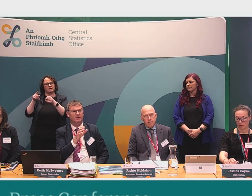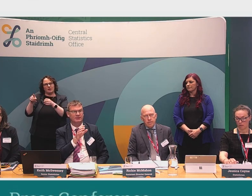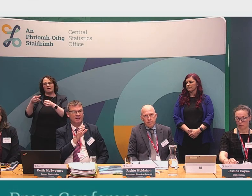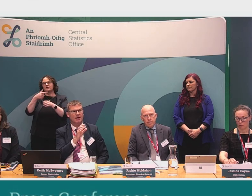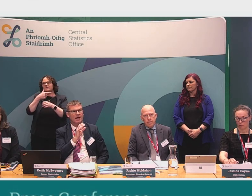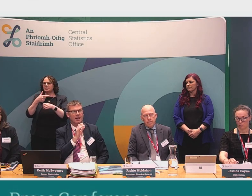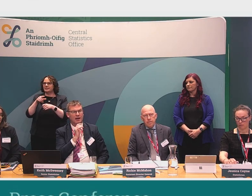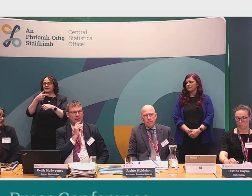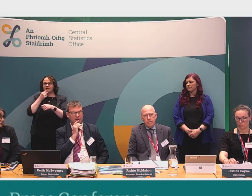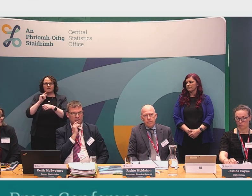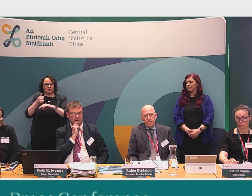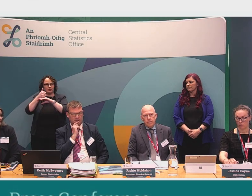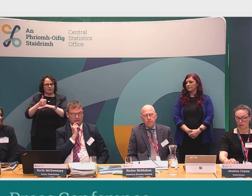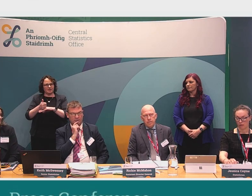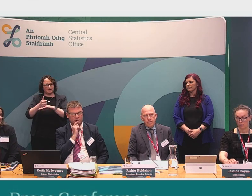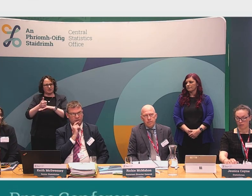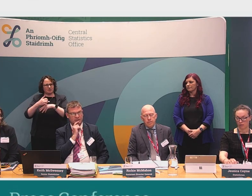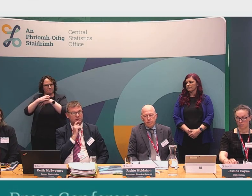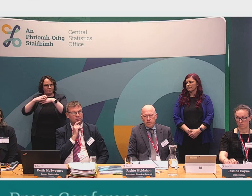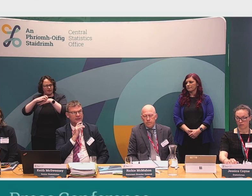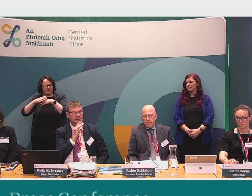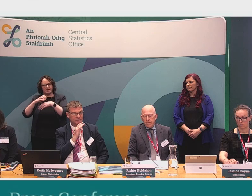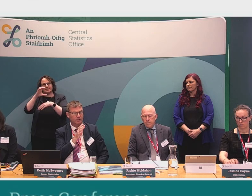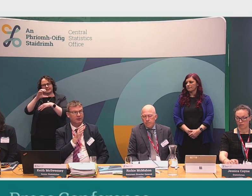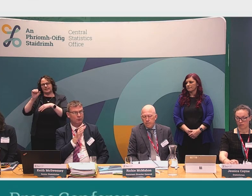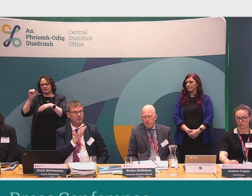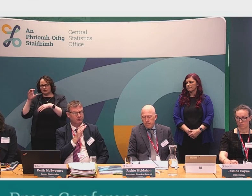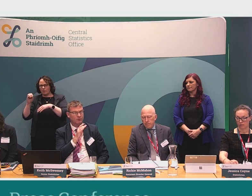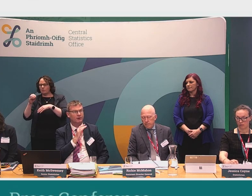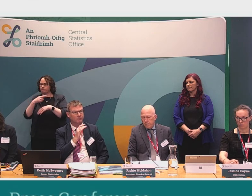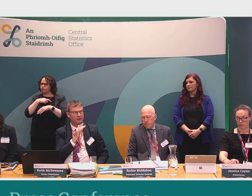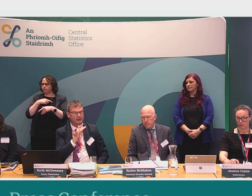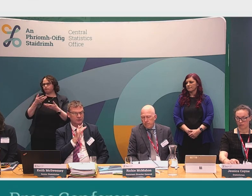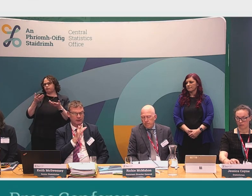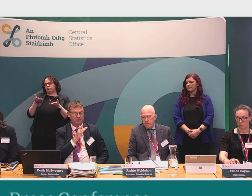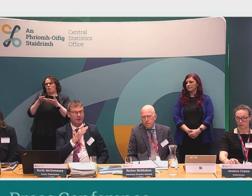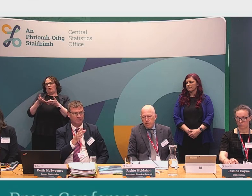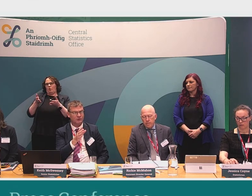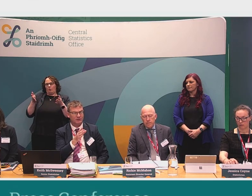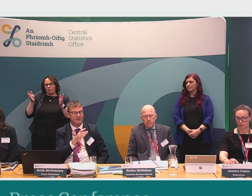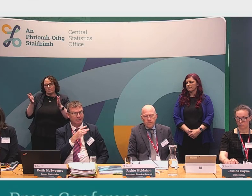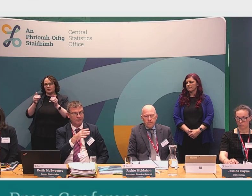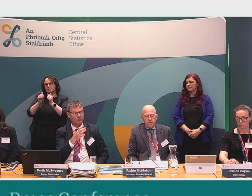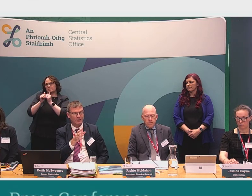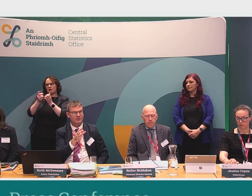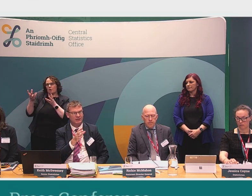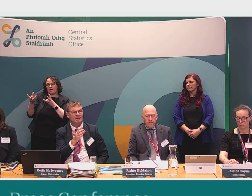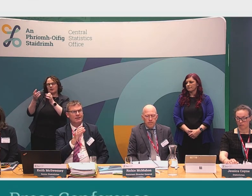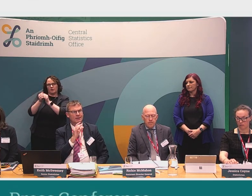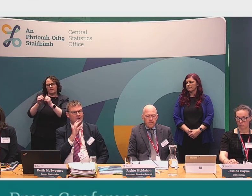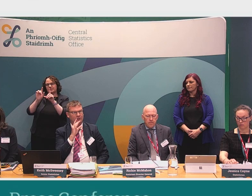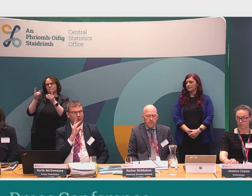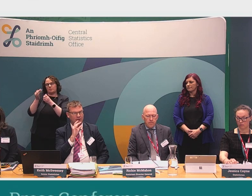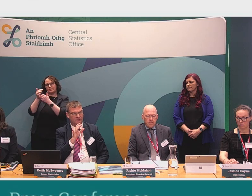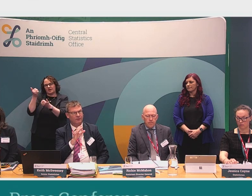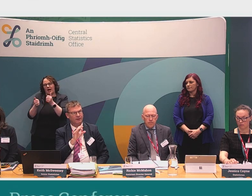violence. The third national strategy, Yeah, so CSO is really open to working with the Department of Justice and that new agency